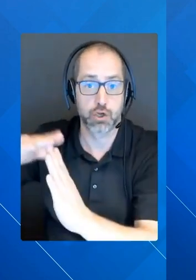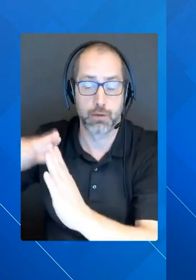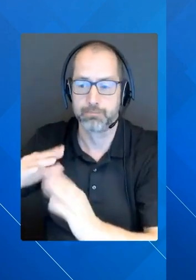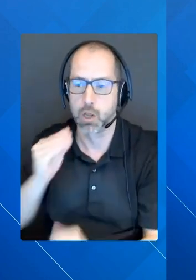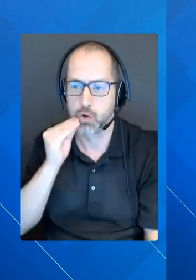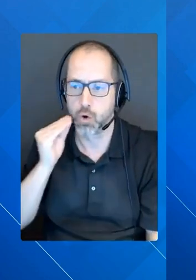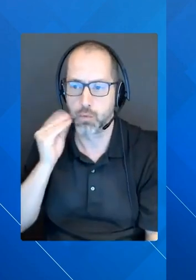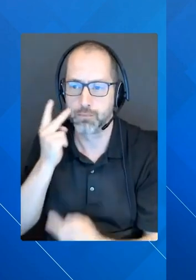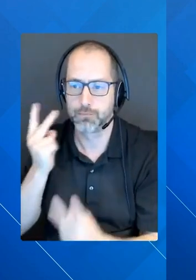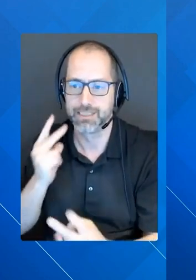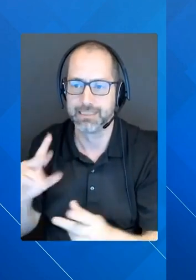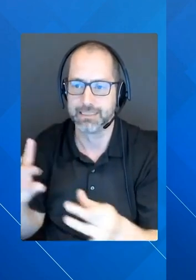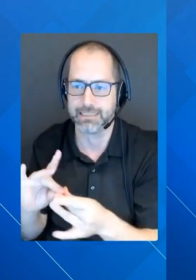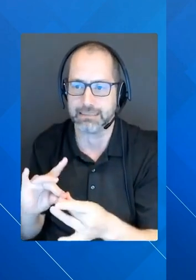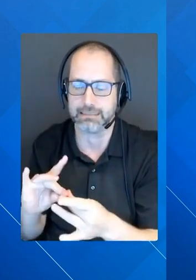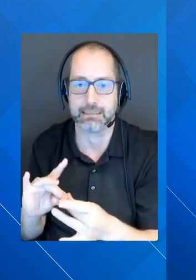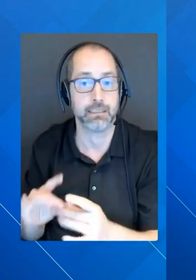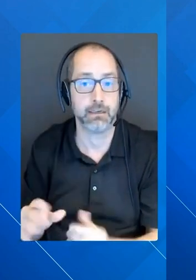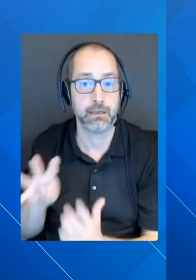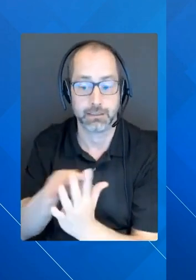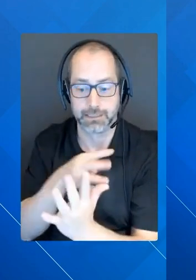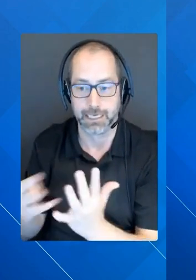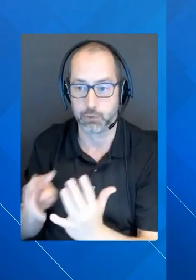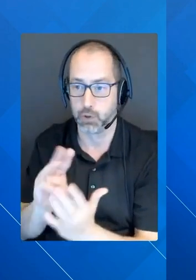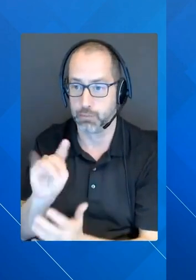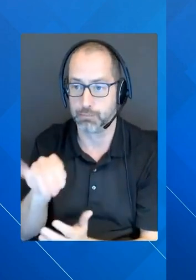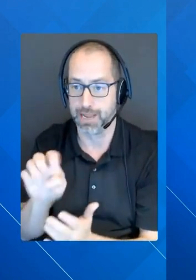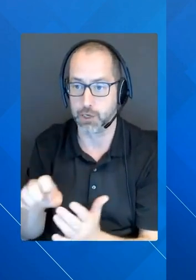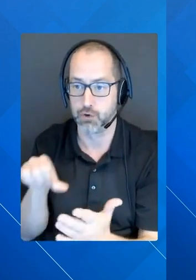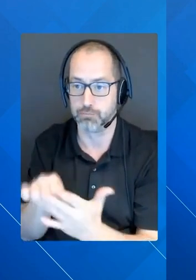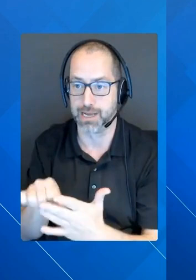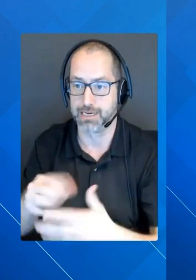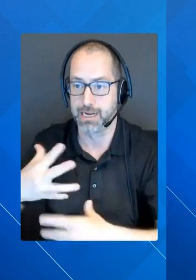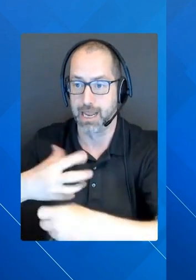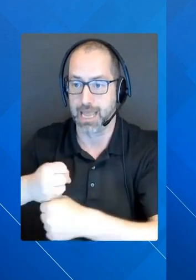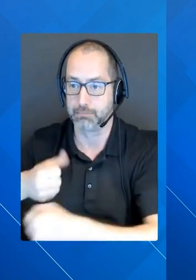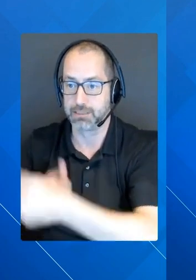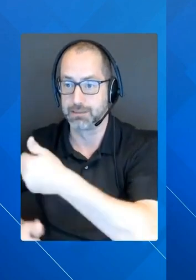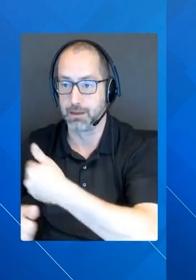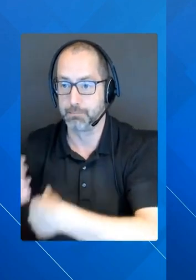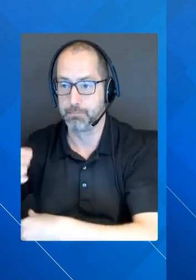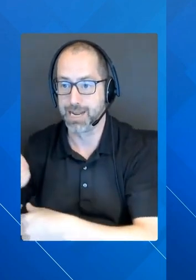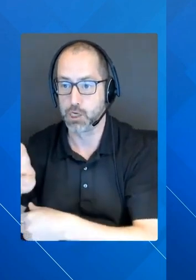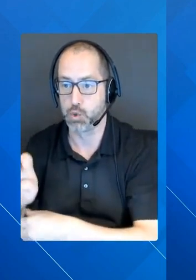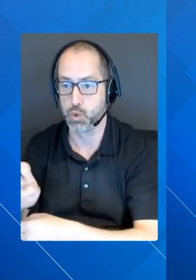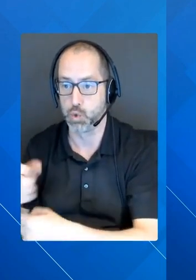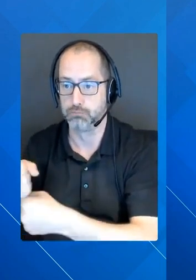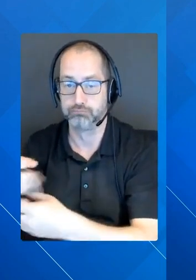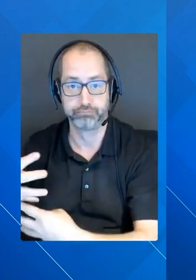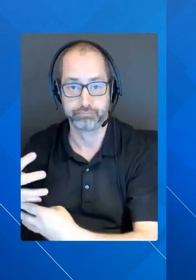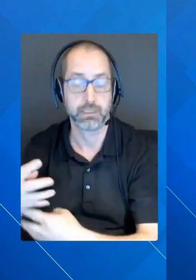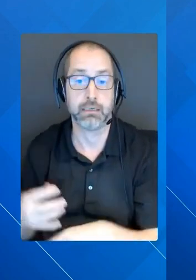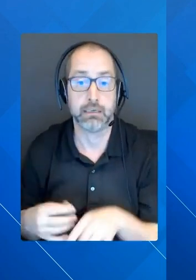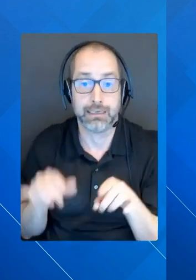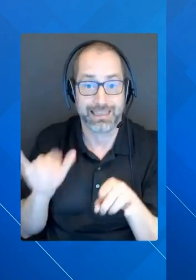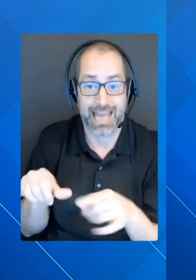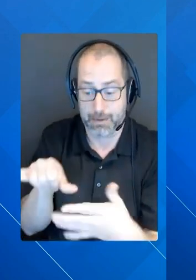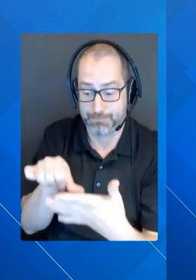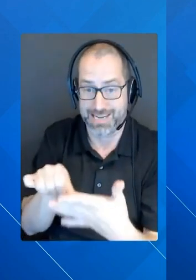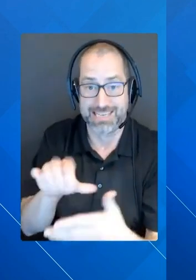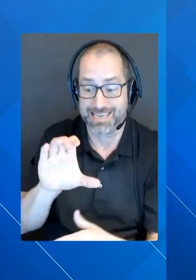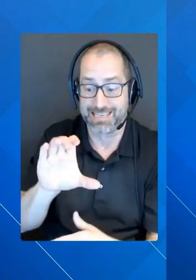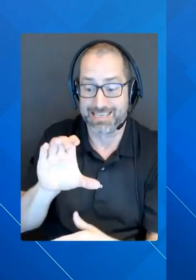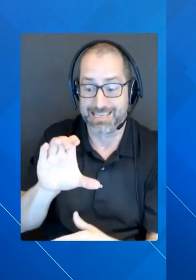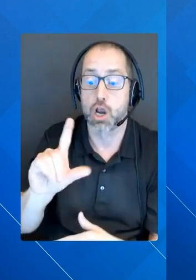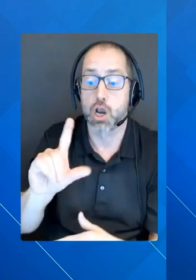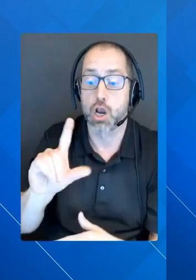link. Schedule menu button collapsed sub-menu. So because that button says collapsed, I know I